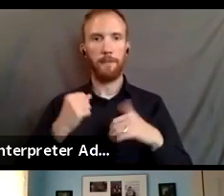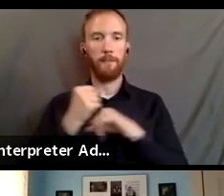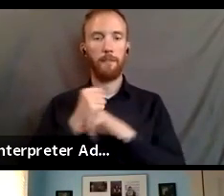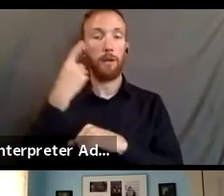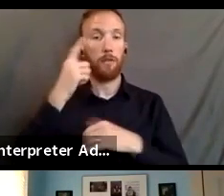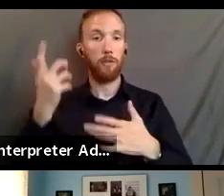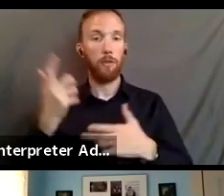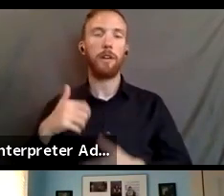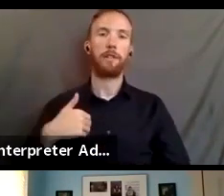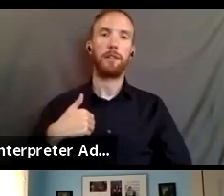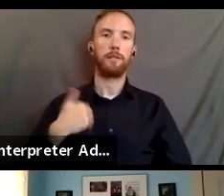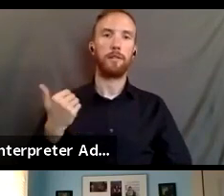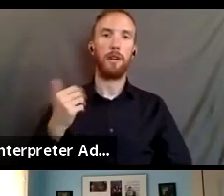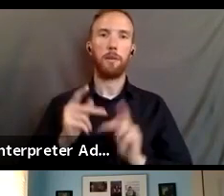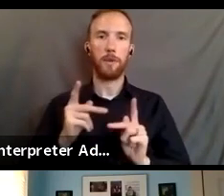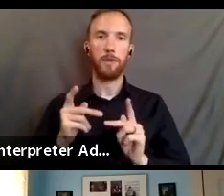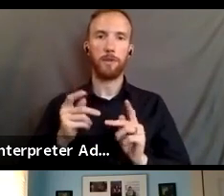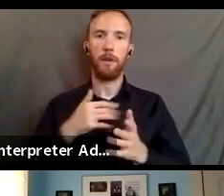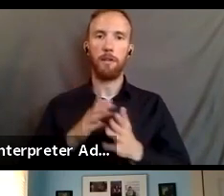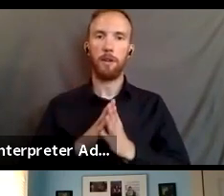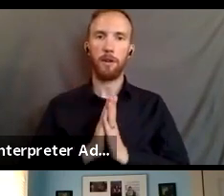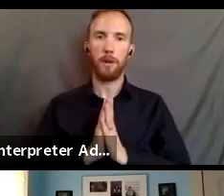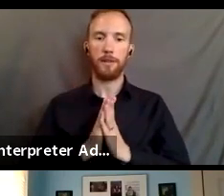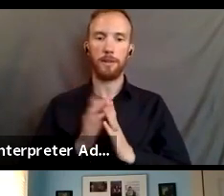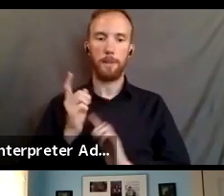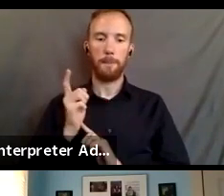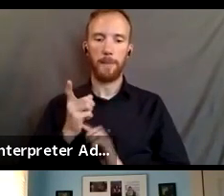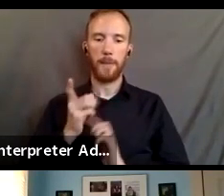so i ask that you all give him a moment of